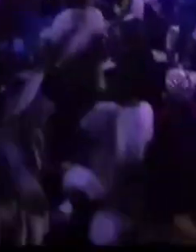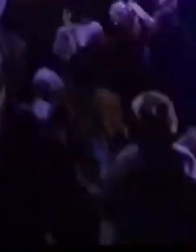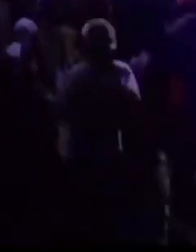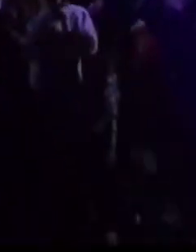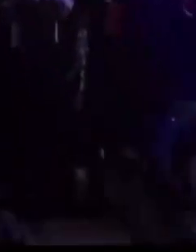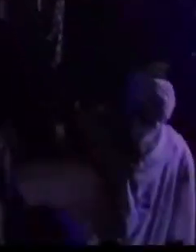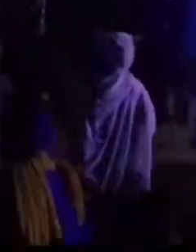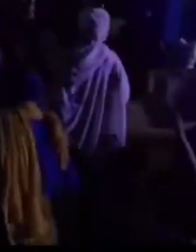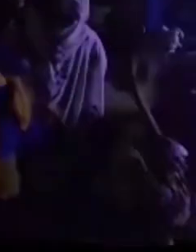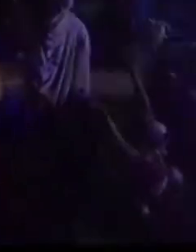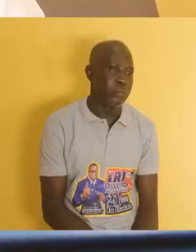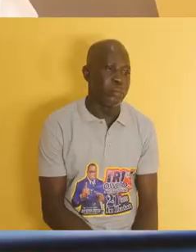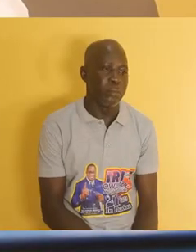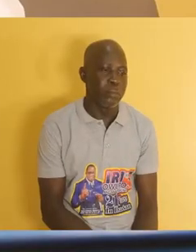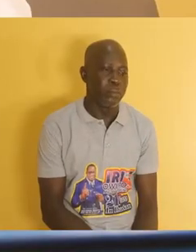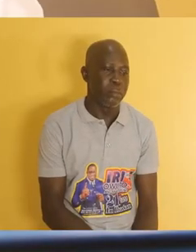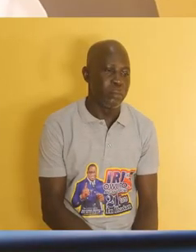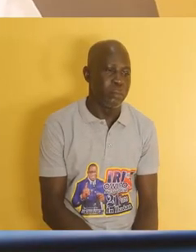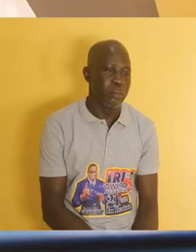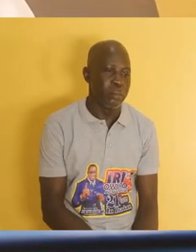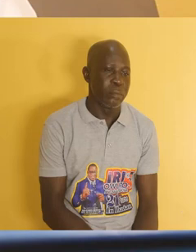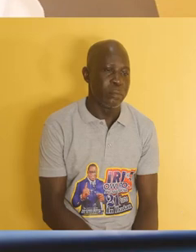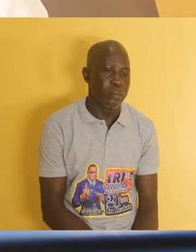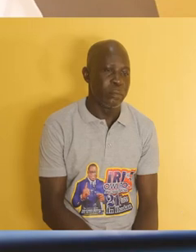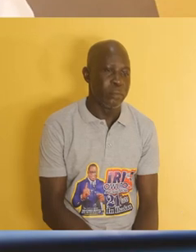ìwọ lọrọ ẹrí kan.